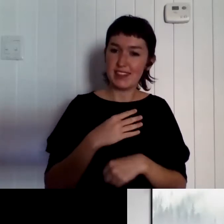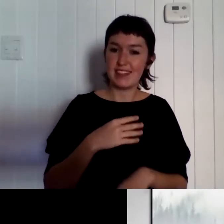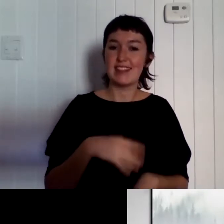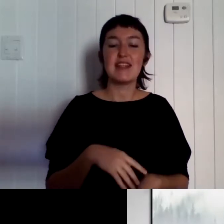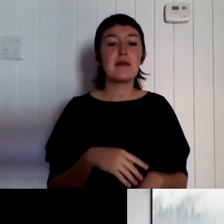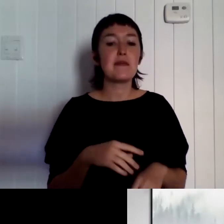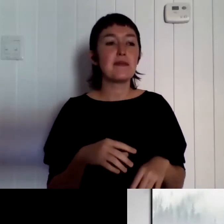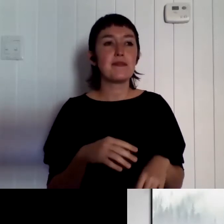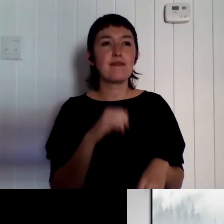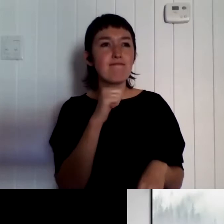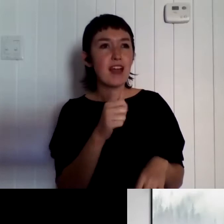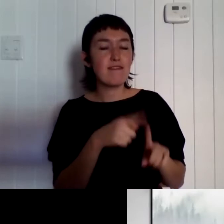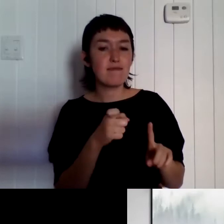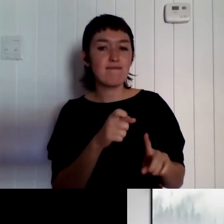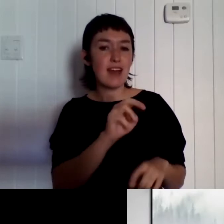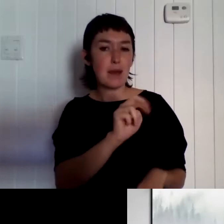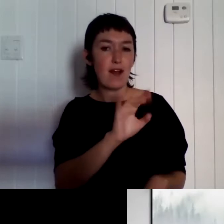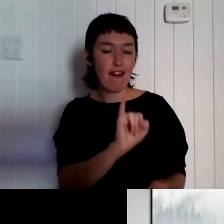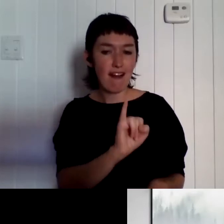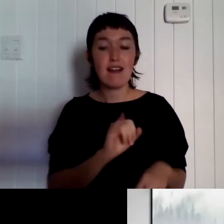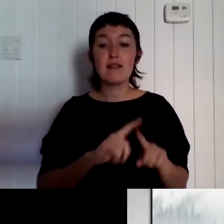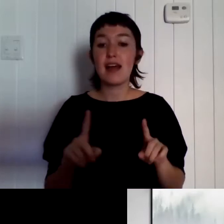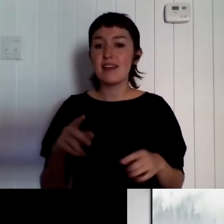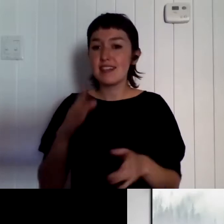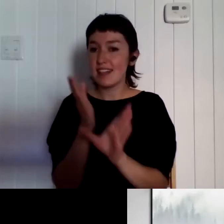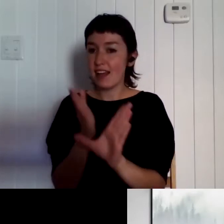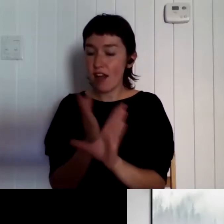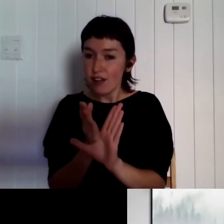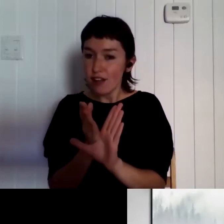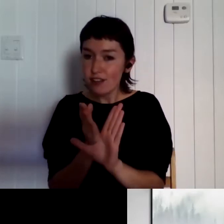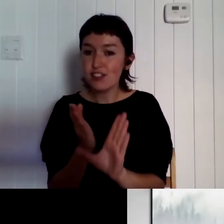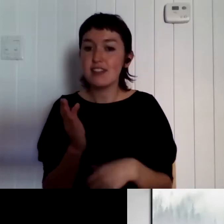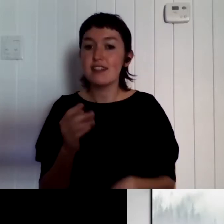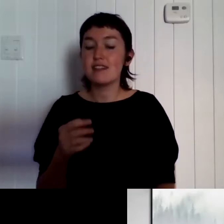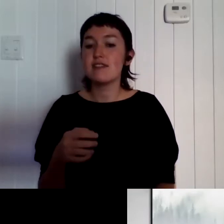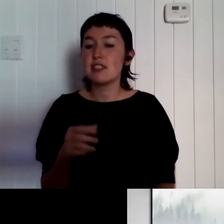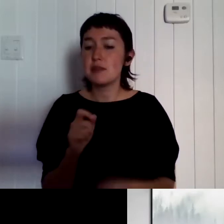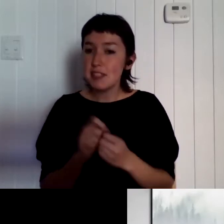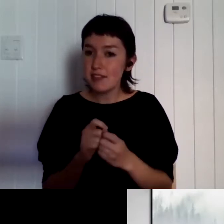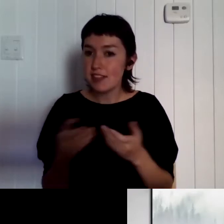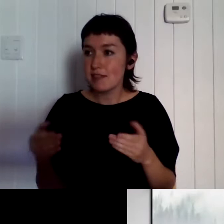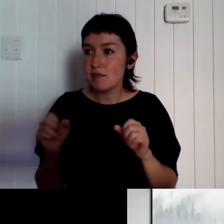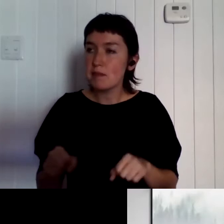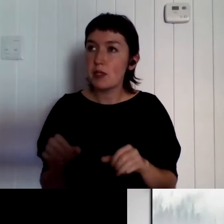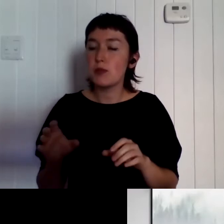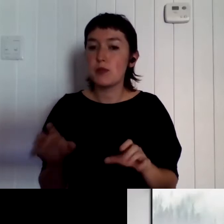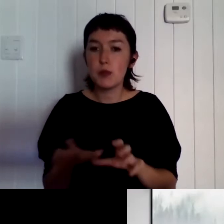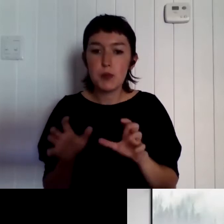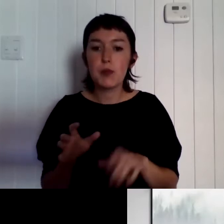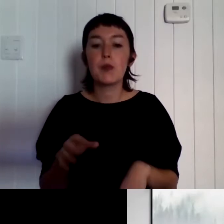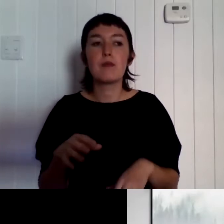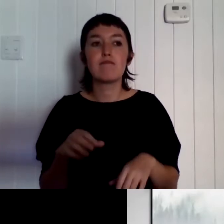from a psychology perspective, there are, you know, certain things that you can do to support a